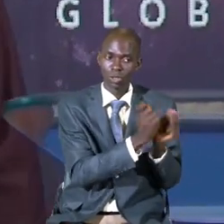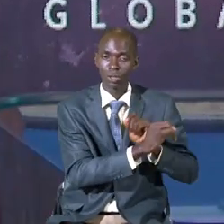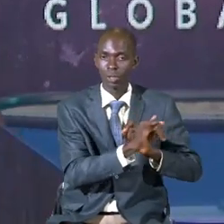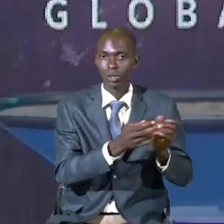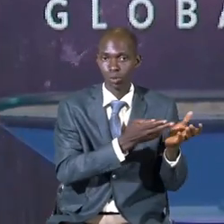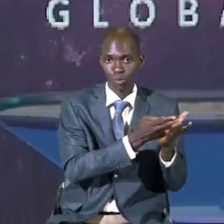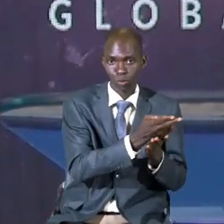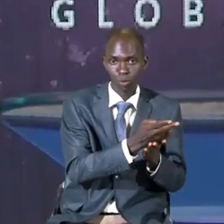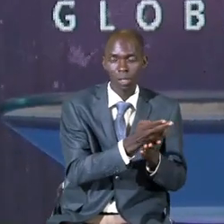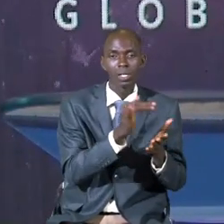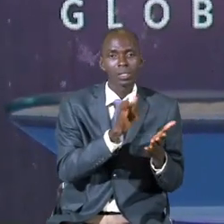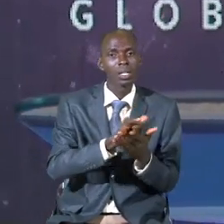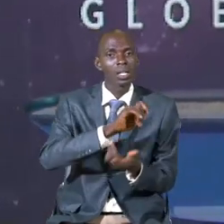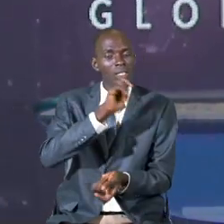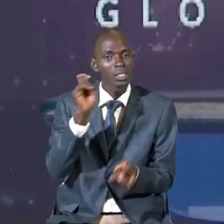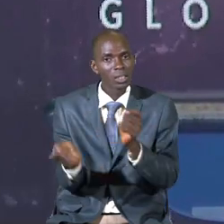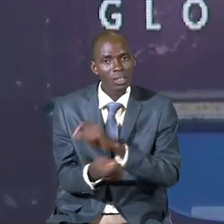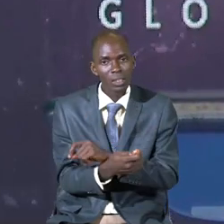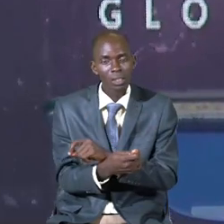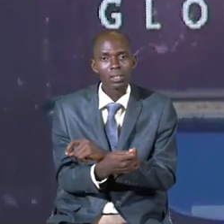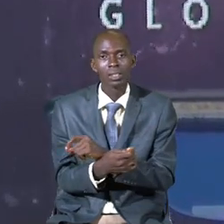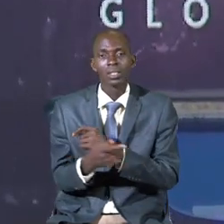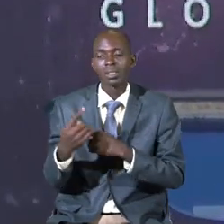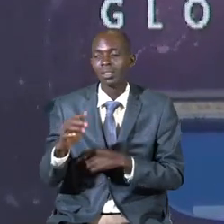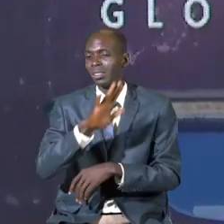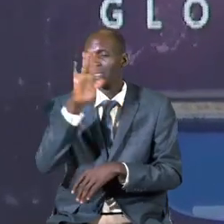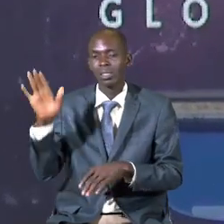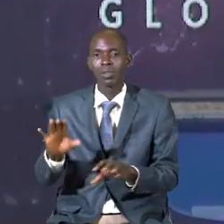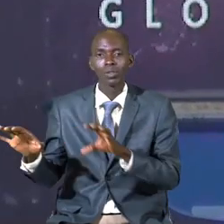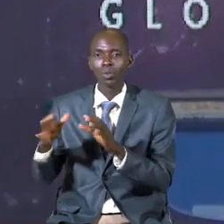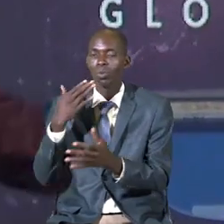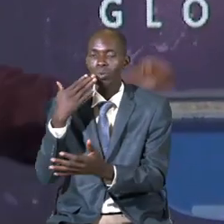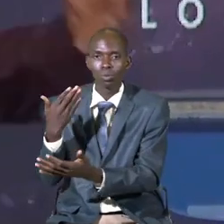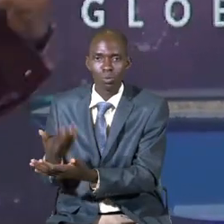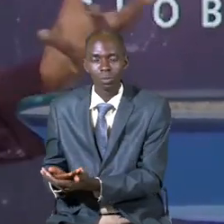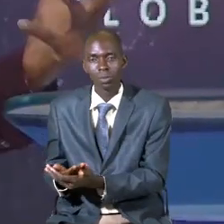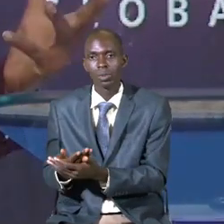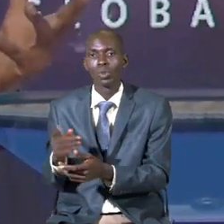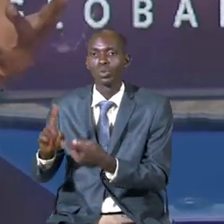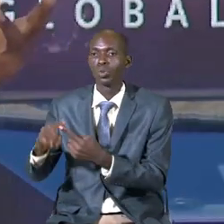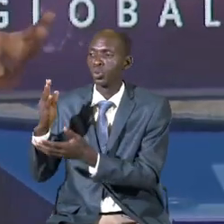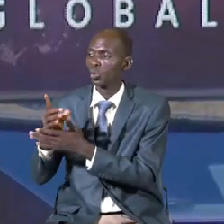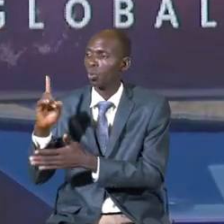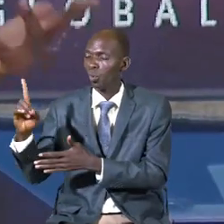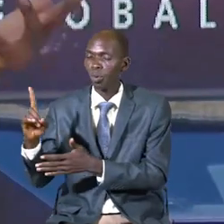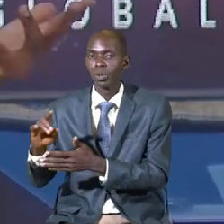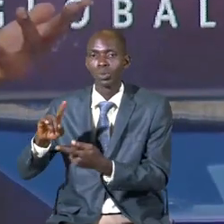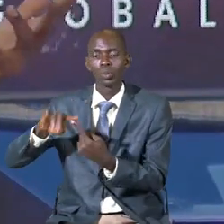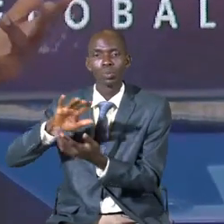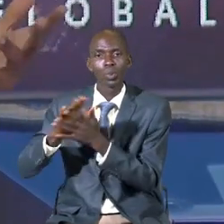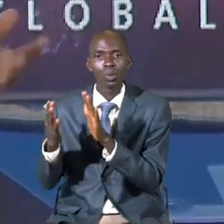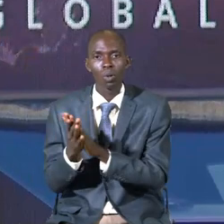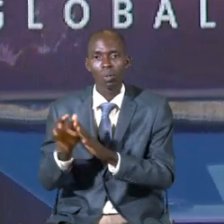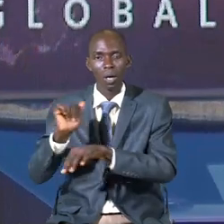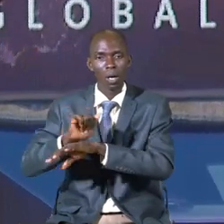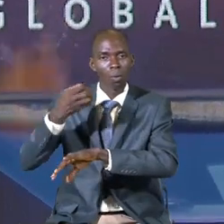transforms it never do well to somebody who is hard-working progressive